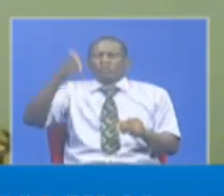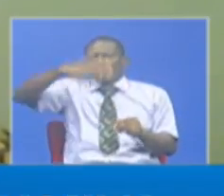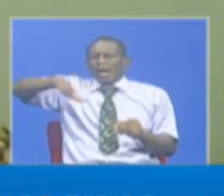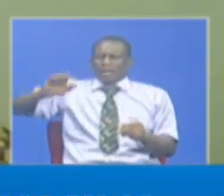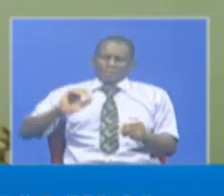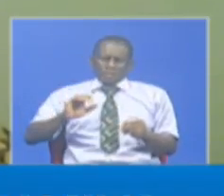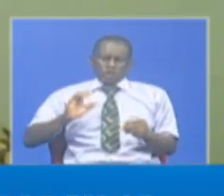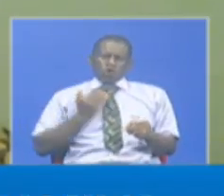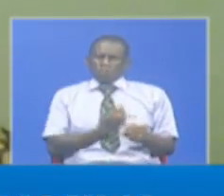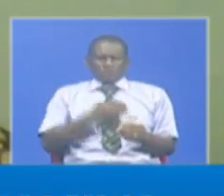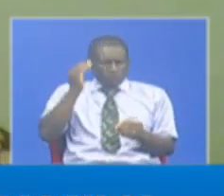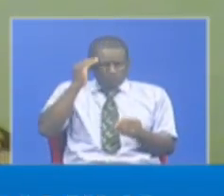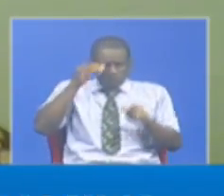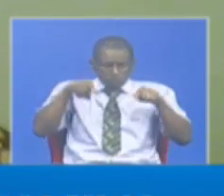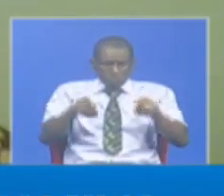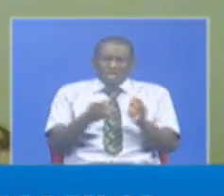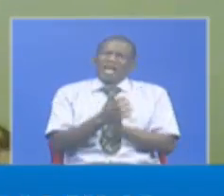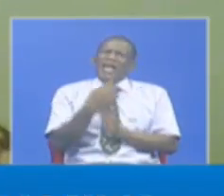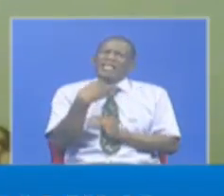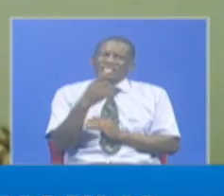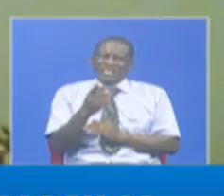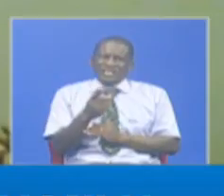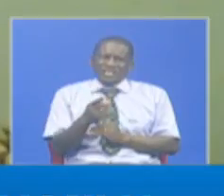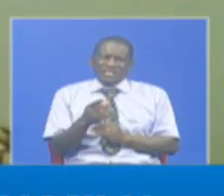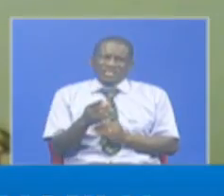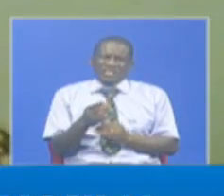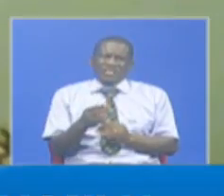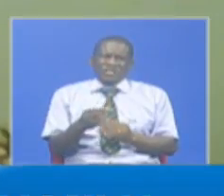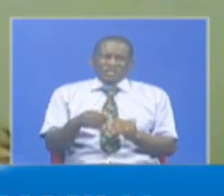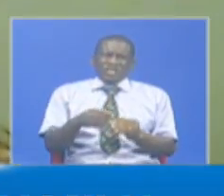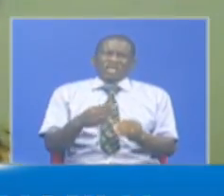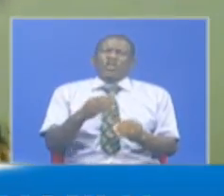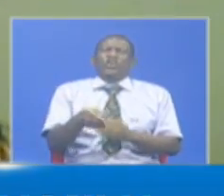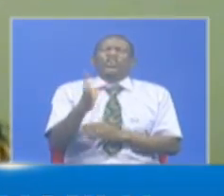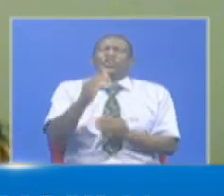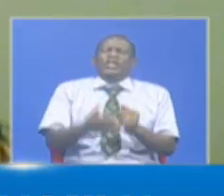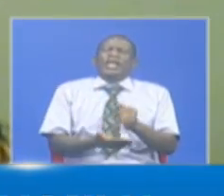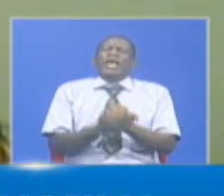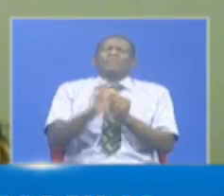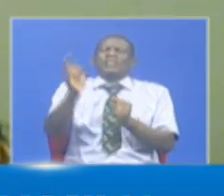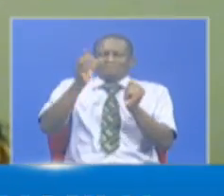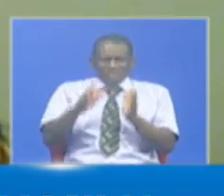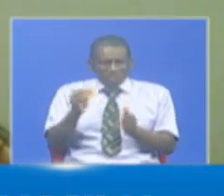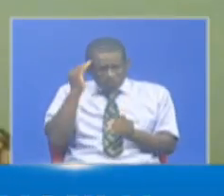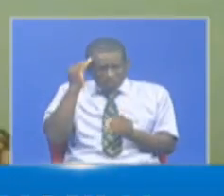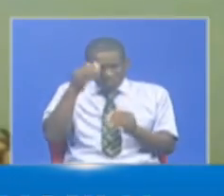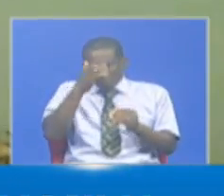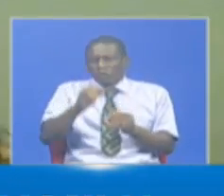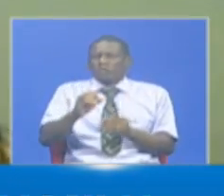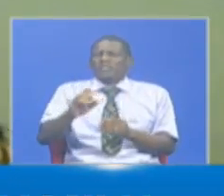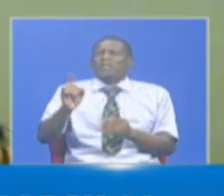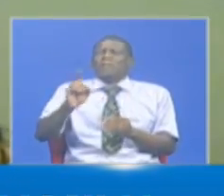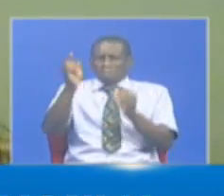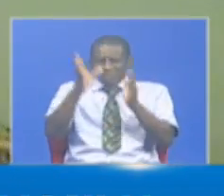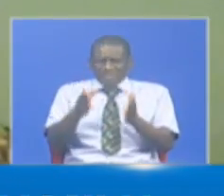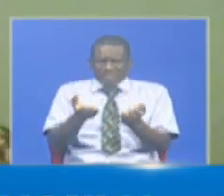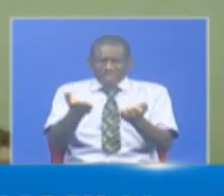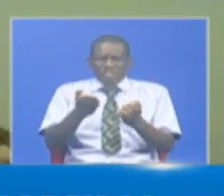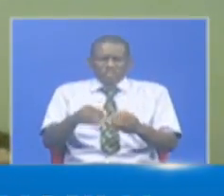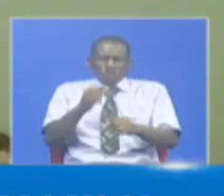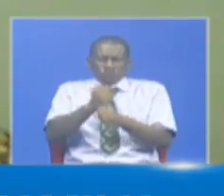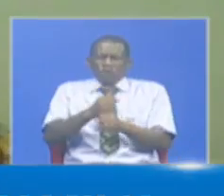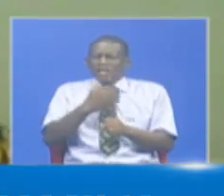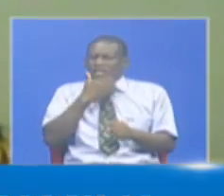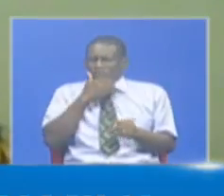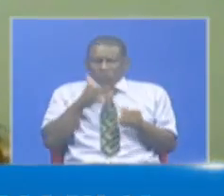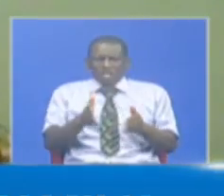today. And I said aside and prayer for him and say, God help that Mr. Magoha, because CS needs to be a miracle worker. They were asking